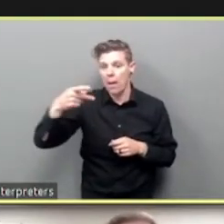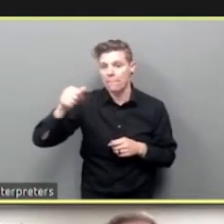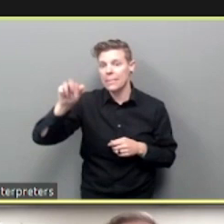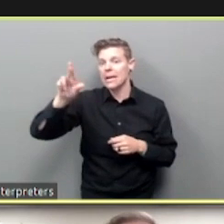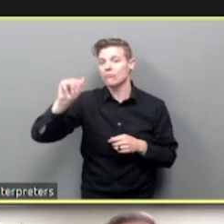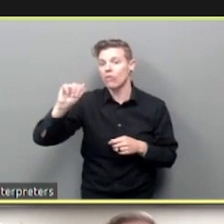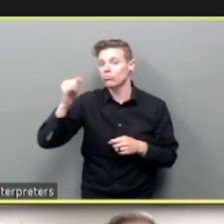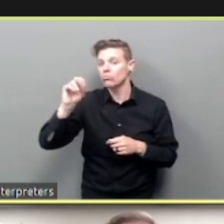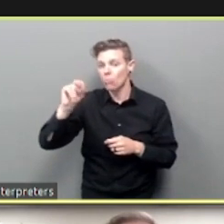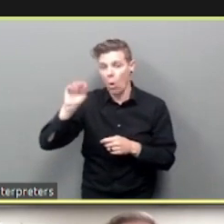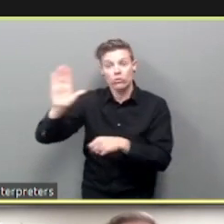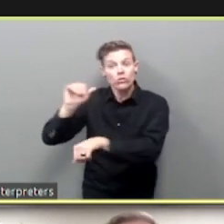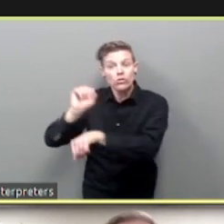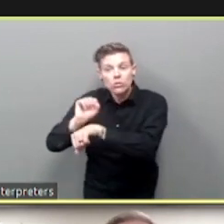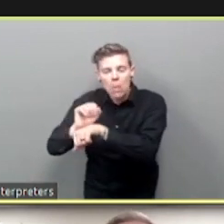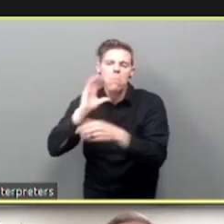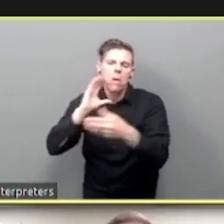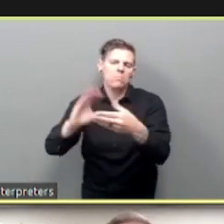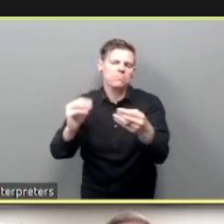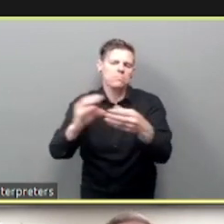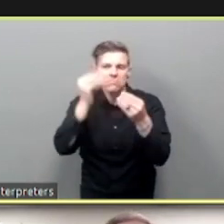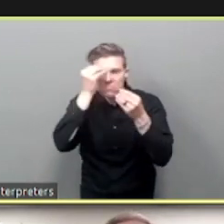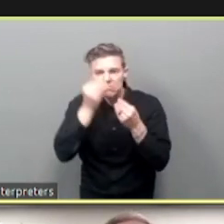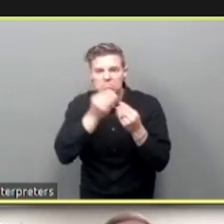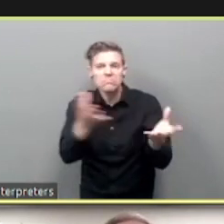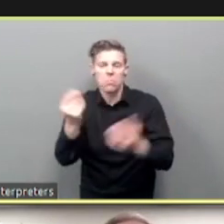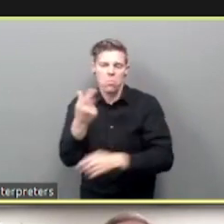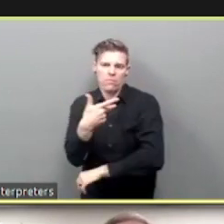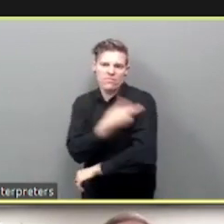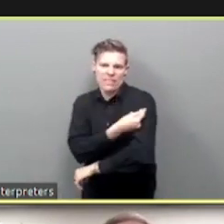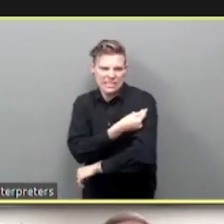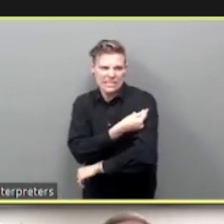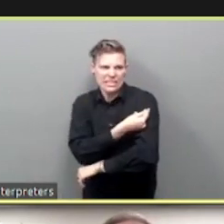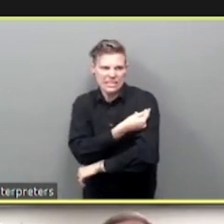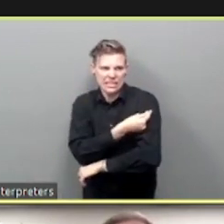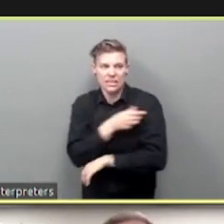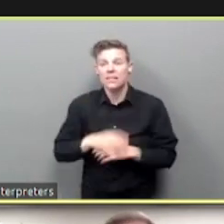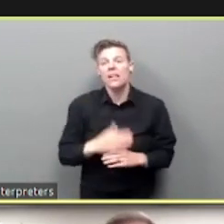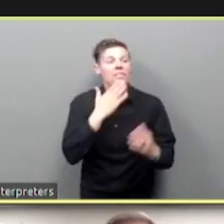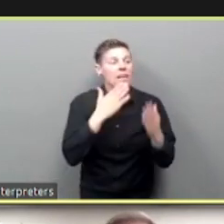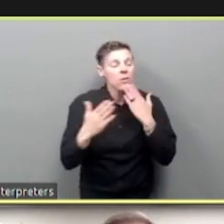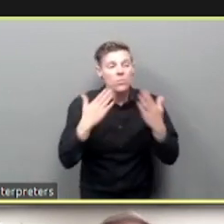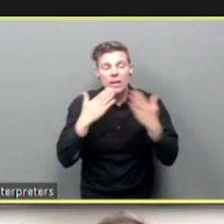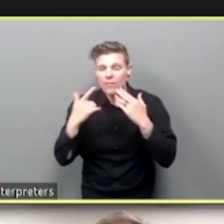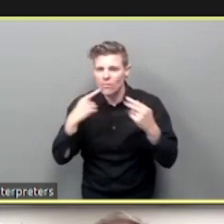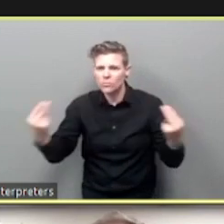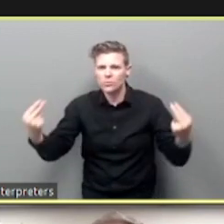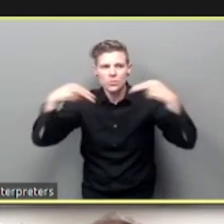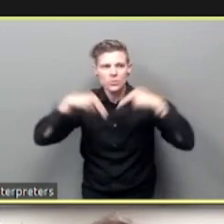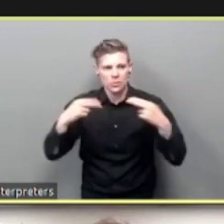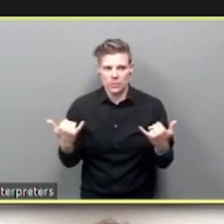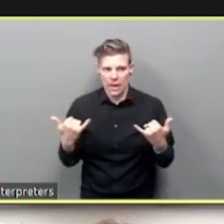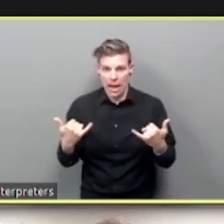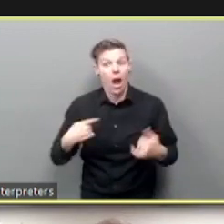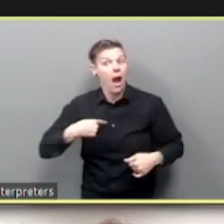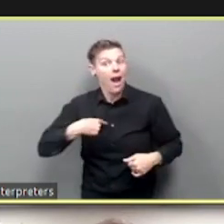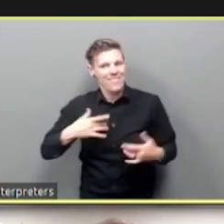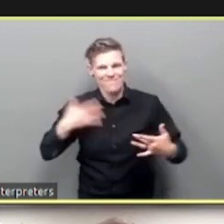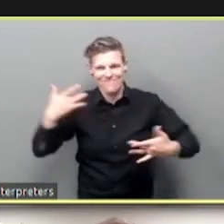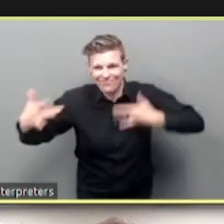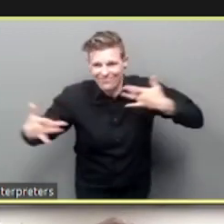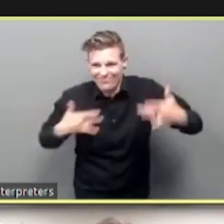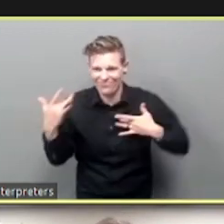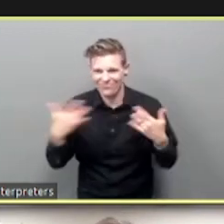Hi, everybody. Thanks so much for having us again today. And I'm excited to report out that we